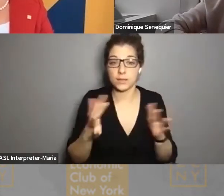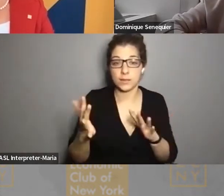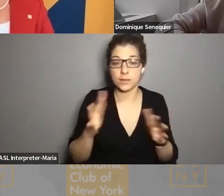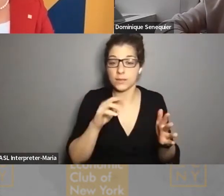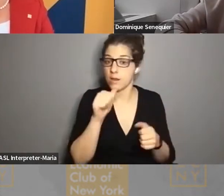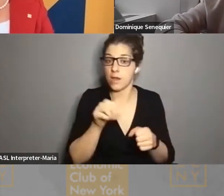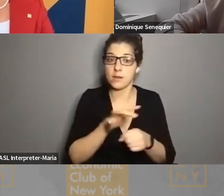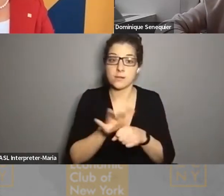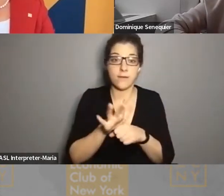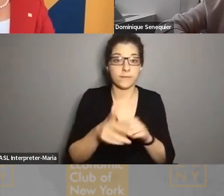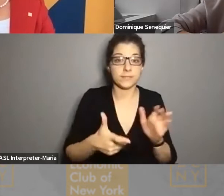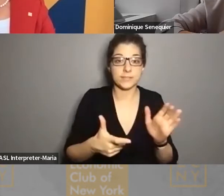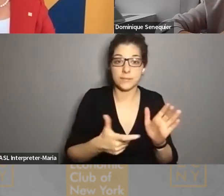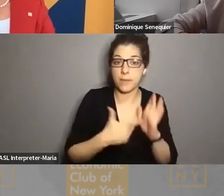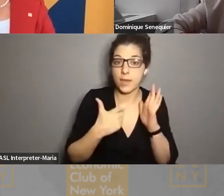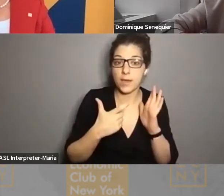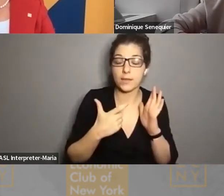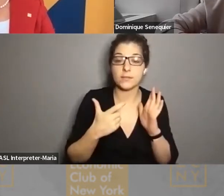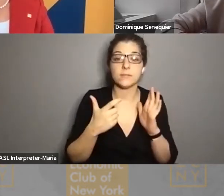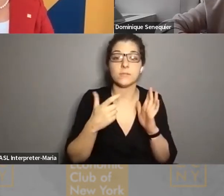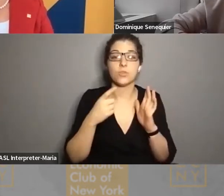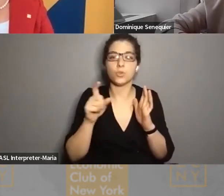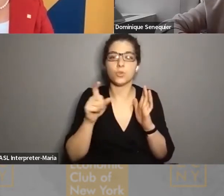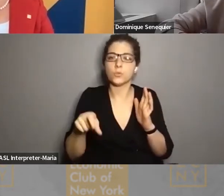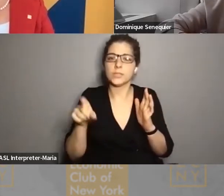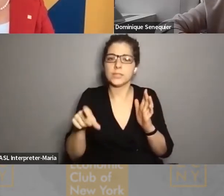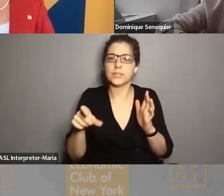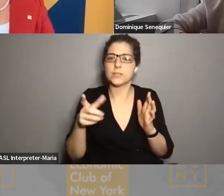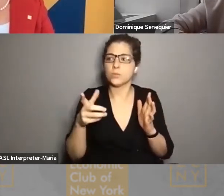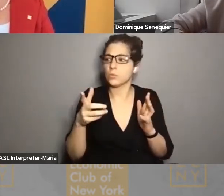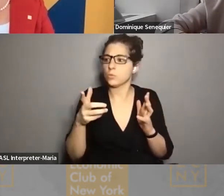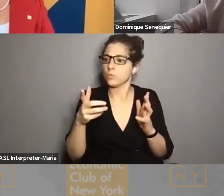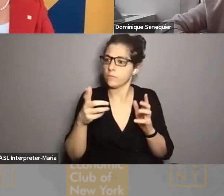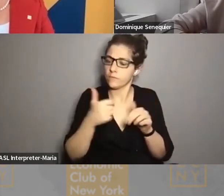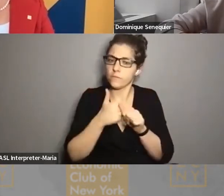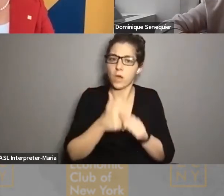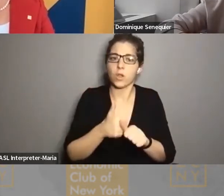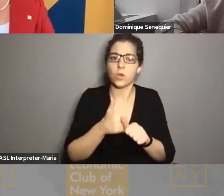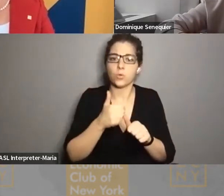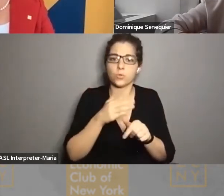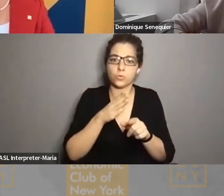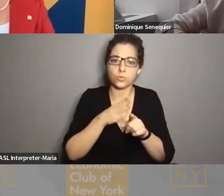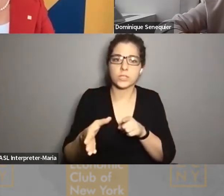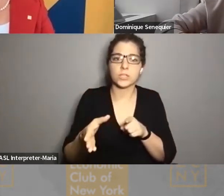enough demanding. So you need, in fact, to follow their careers